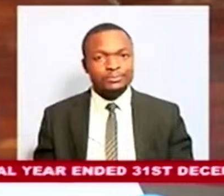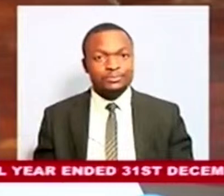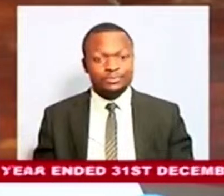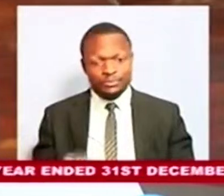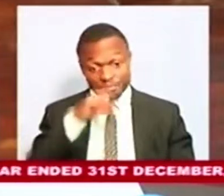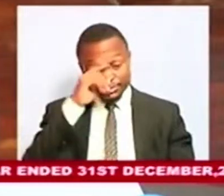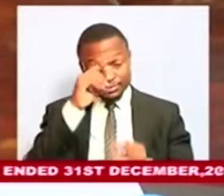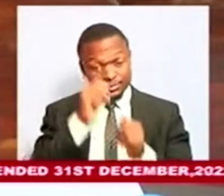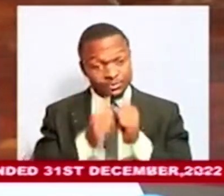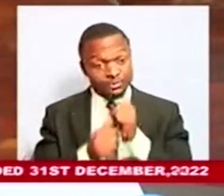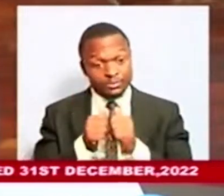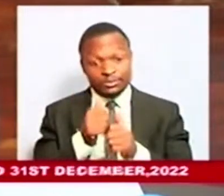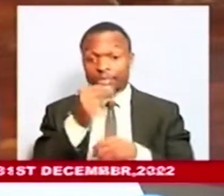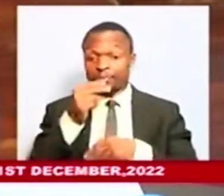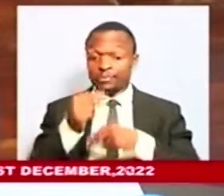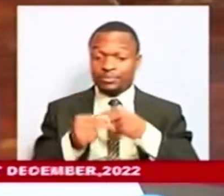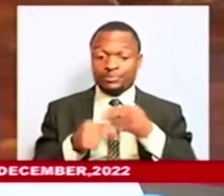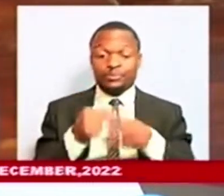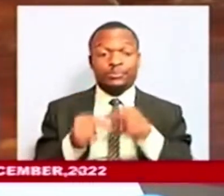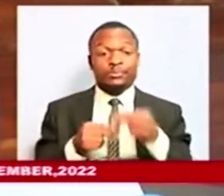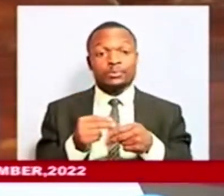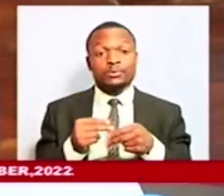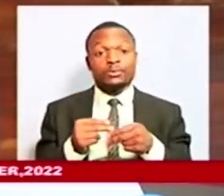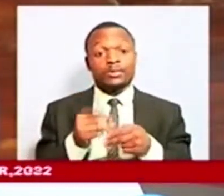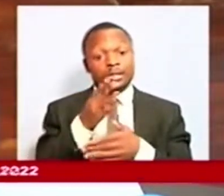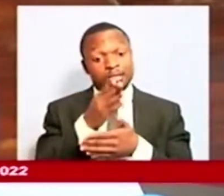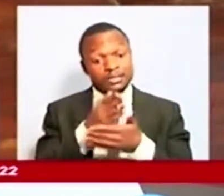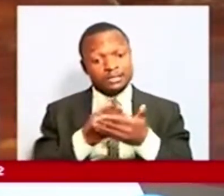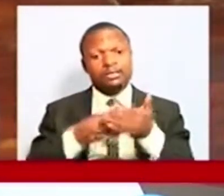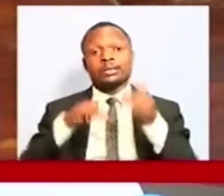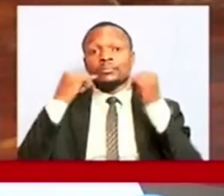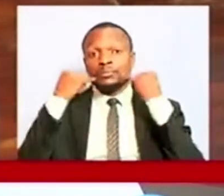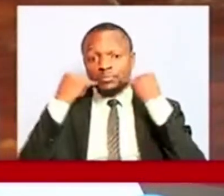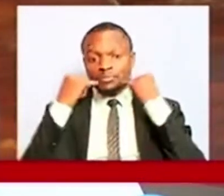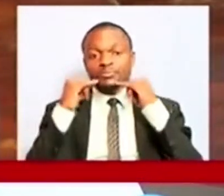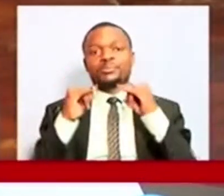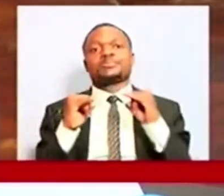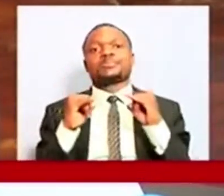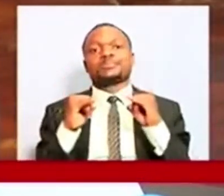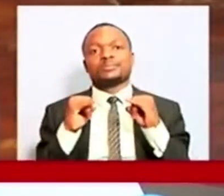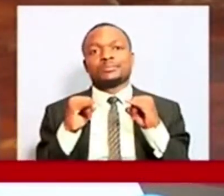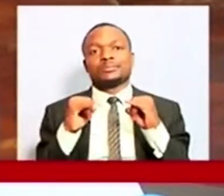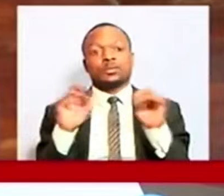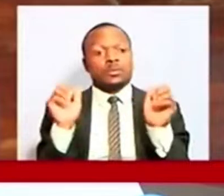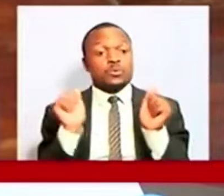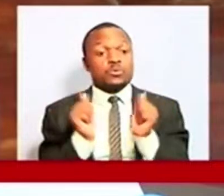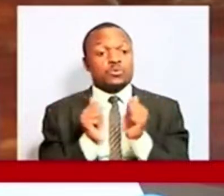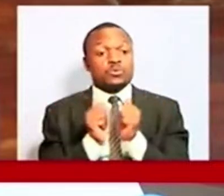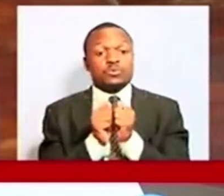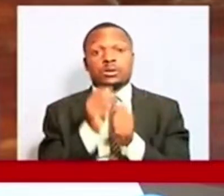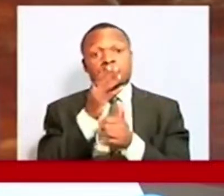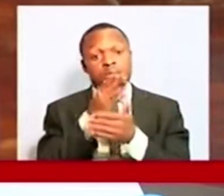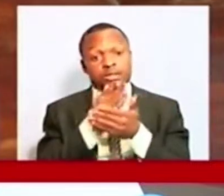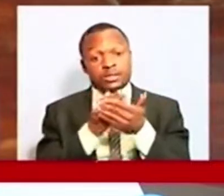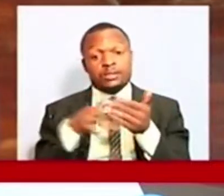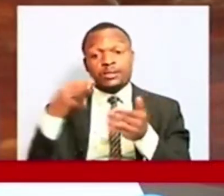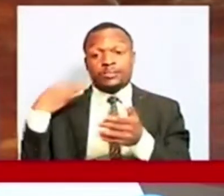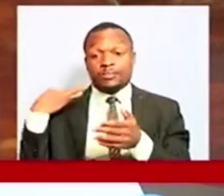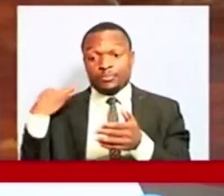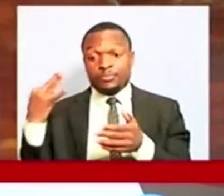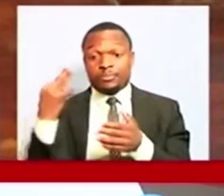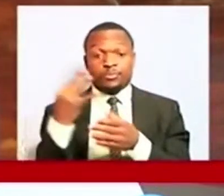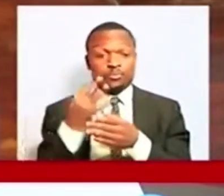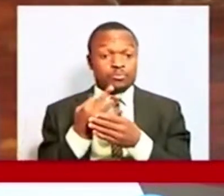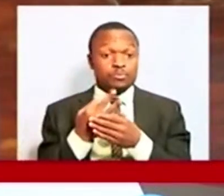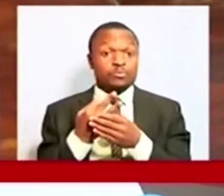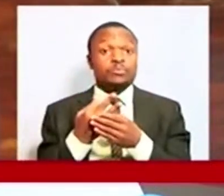Because it would mean that some information with some applications were not